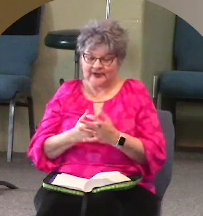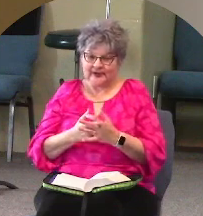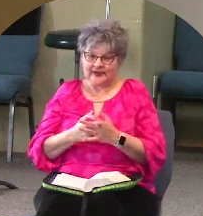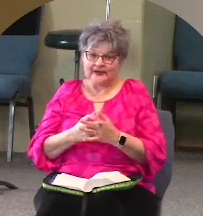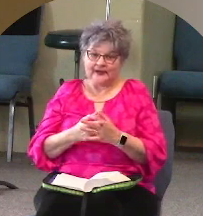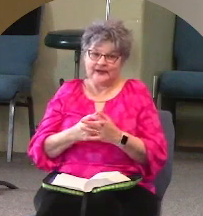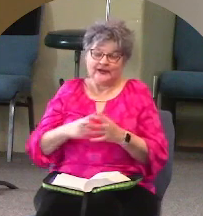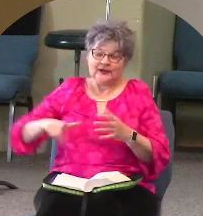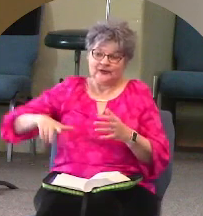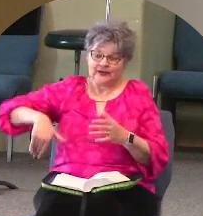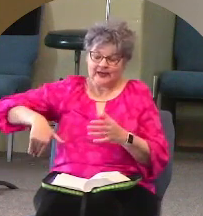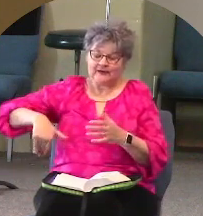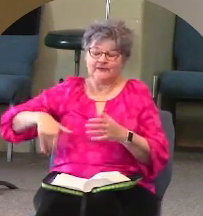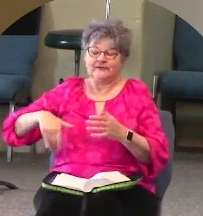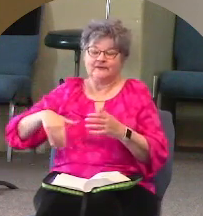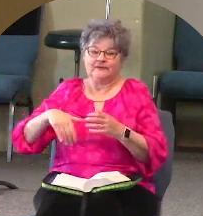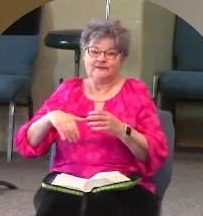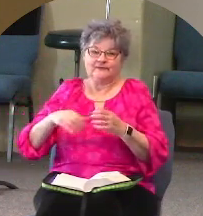keys in your car.